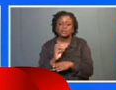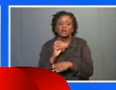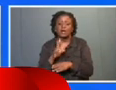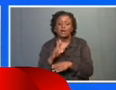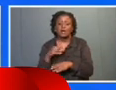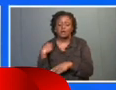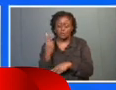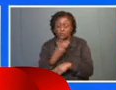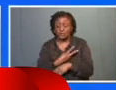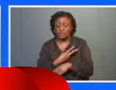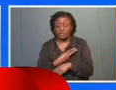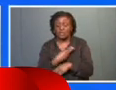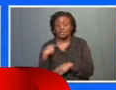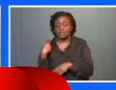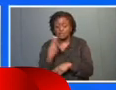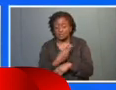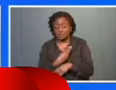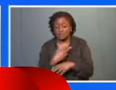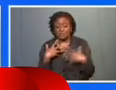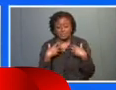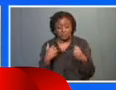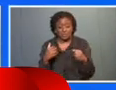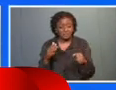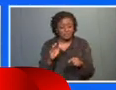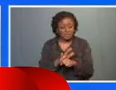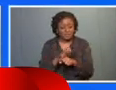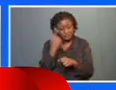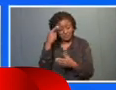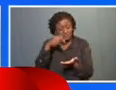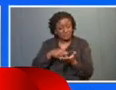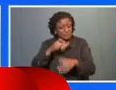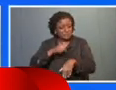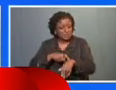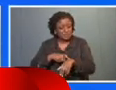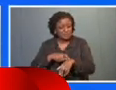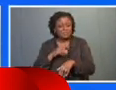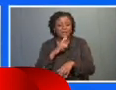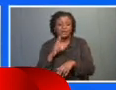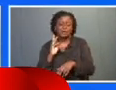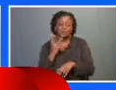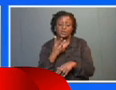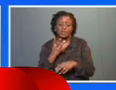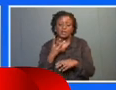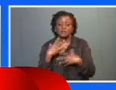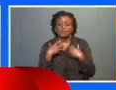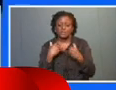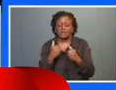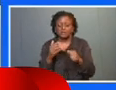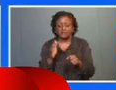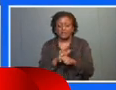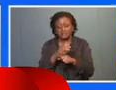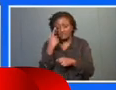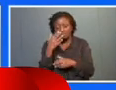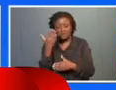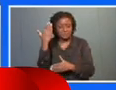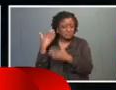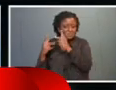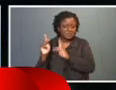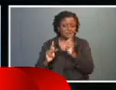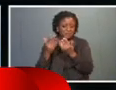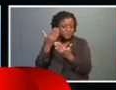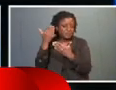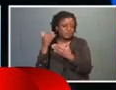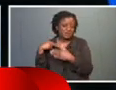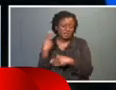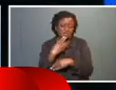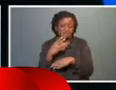this moment? Are we braver than our predecessors who led our nations at the previous 25 climate change meetings? Can